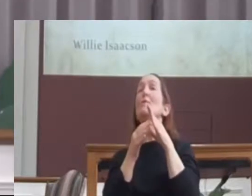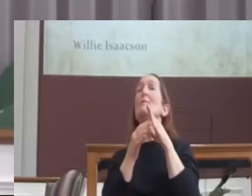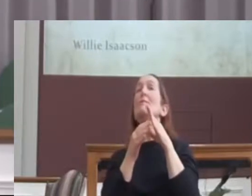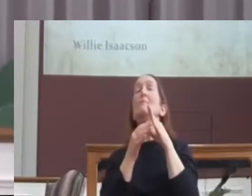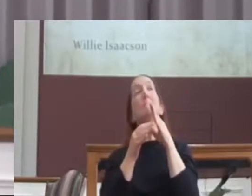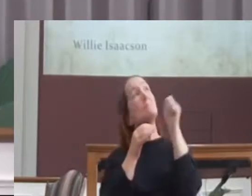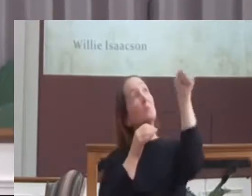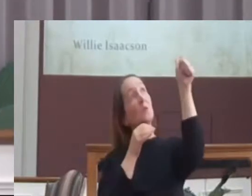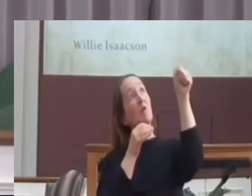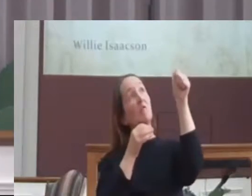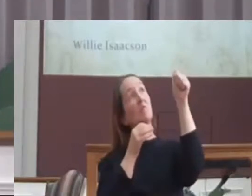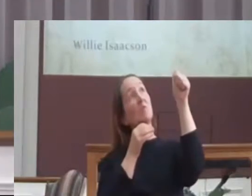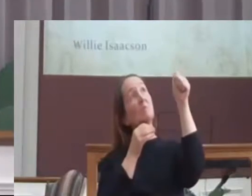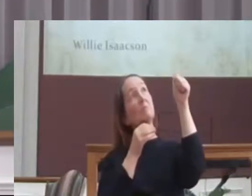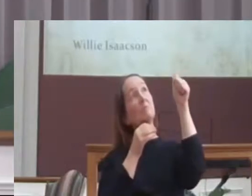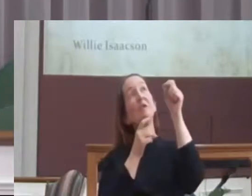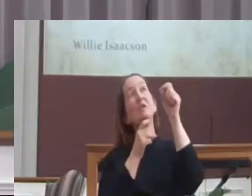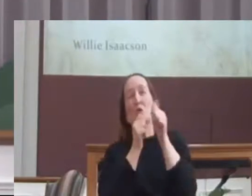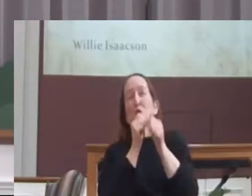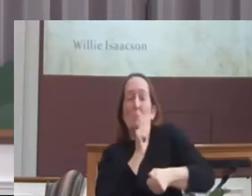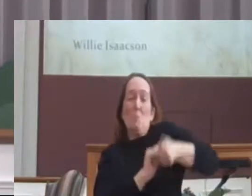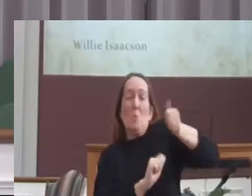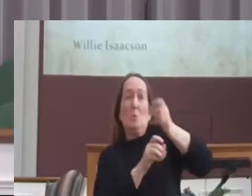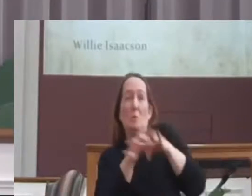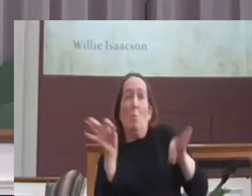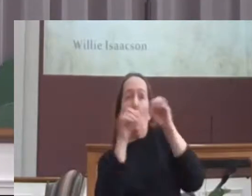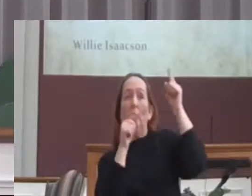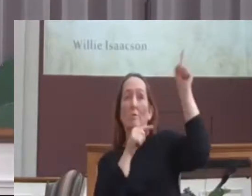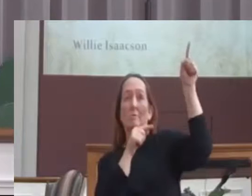with that which God Himself would hold most dear.